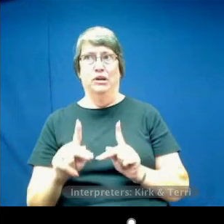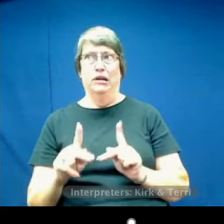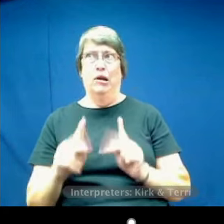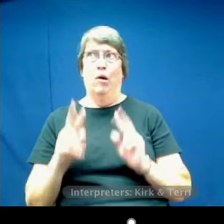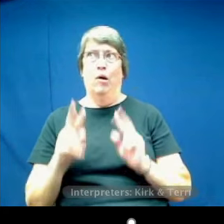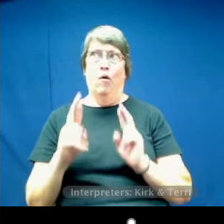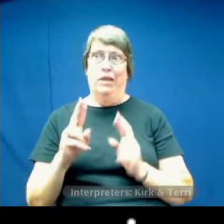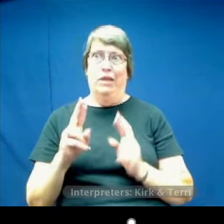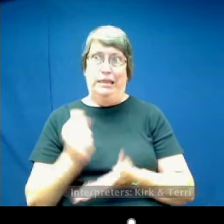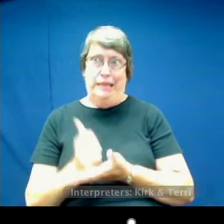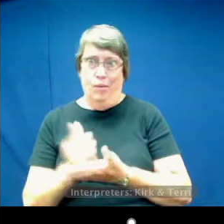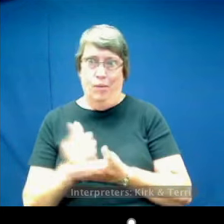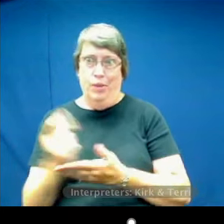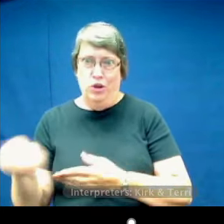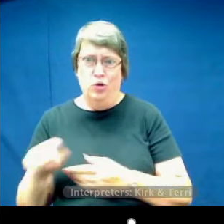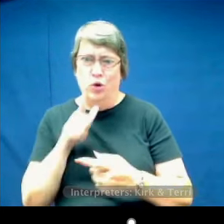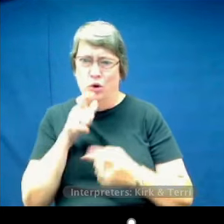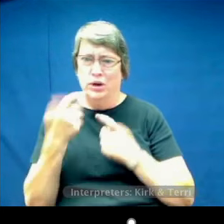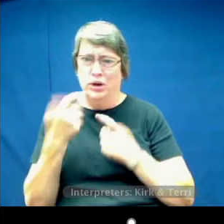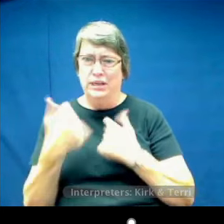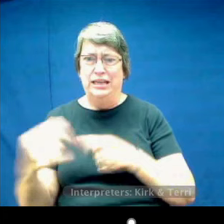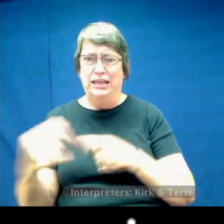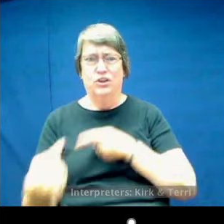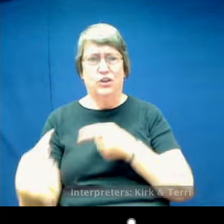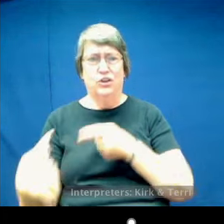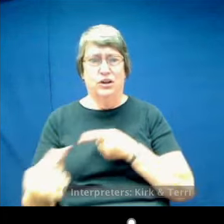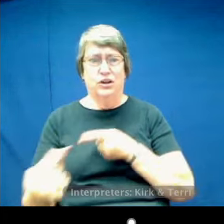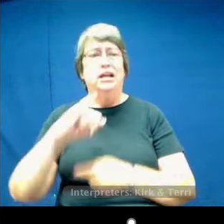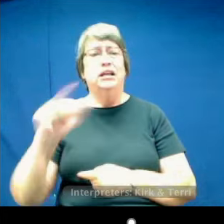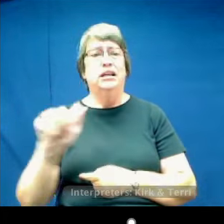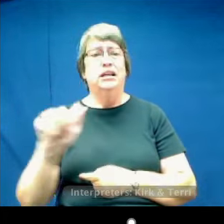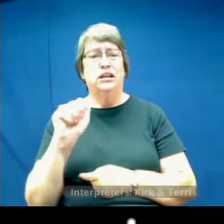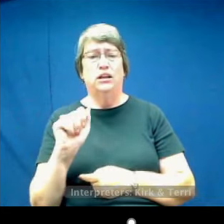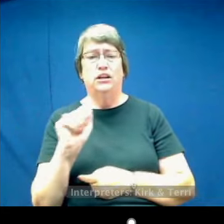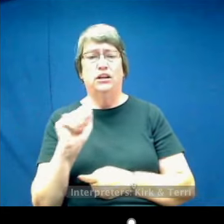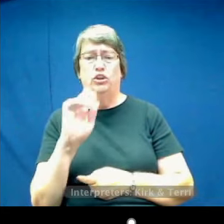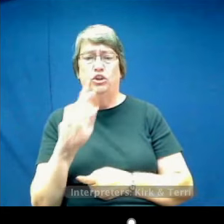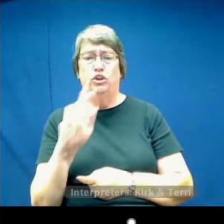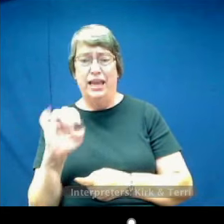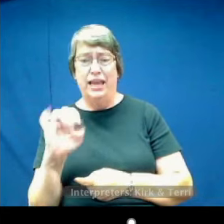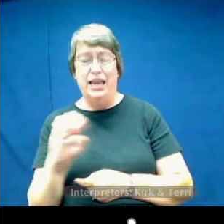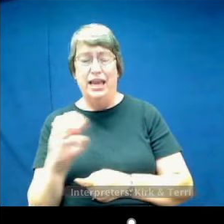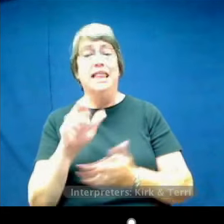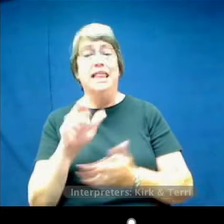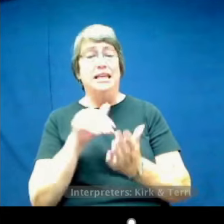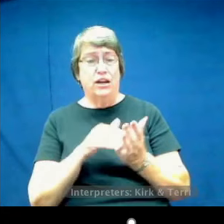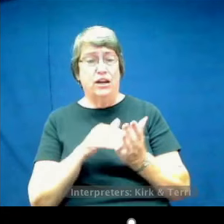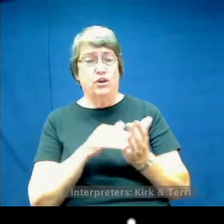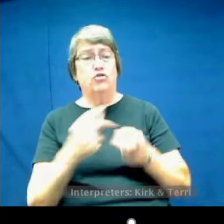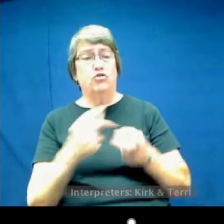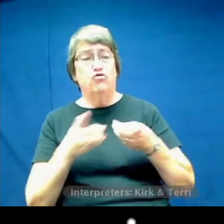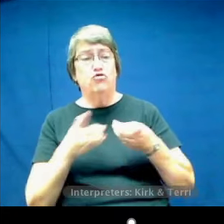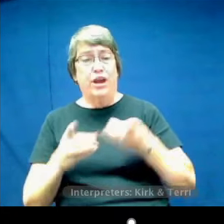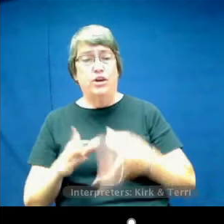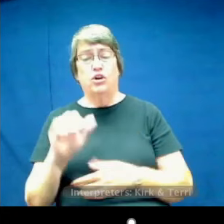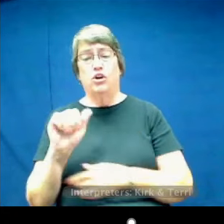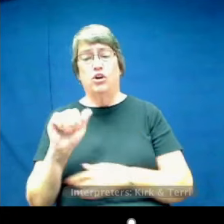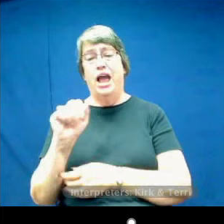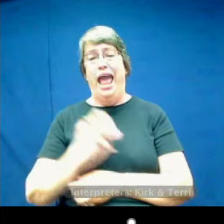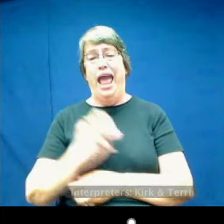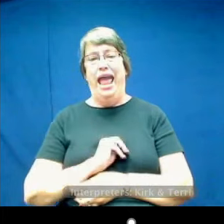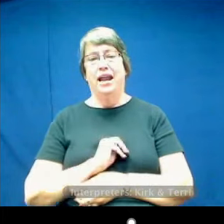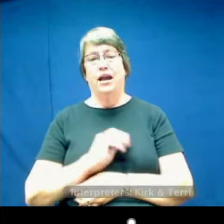struggling, Jeffy Zhu, and the Center Director, Anna Winnemarathu, and Lilani